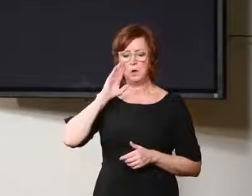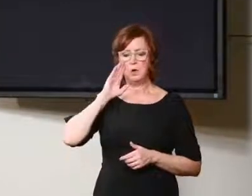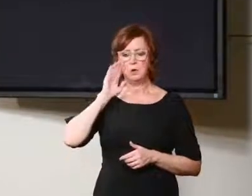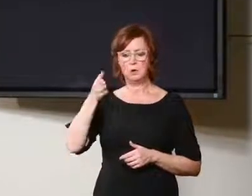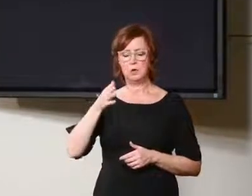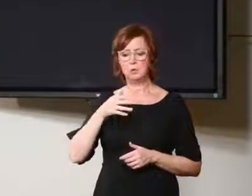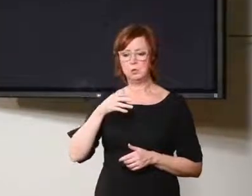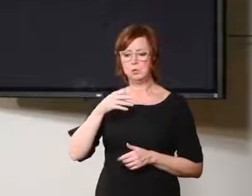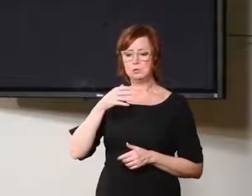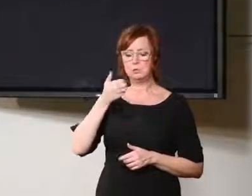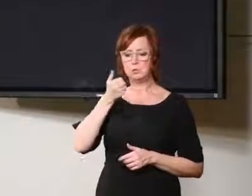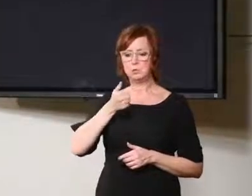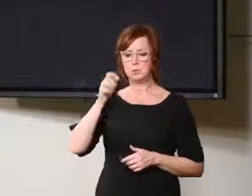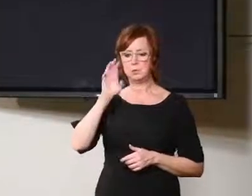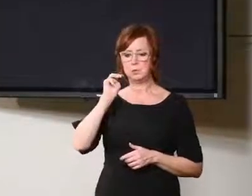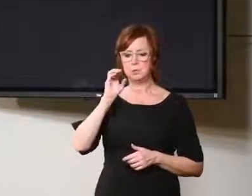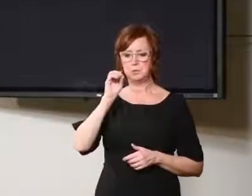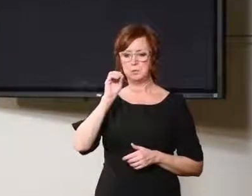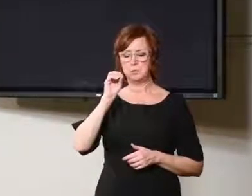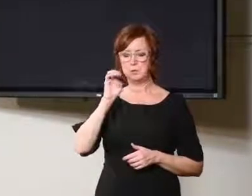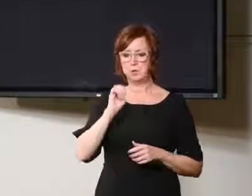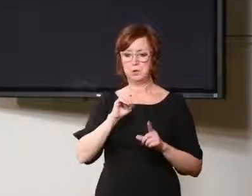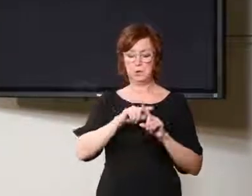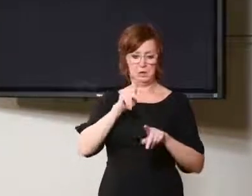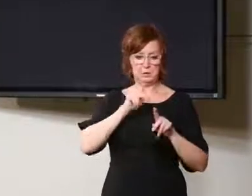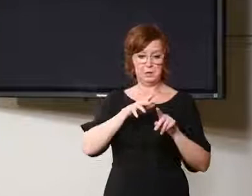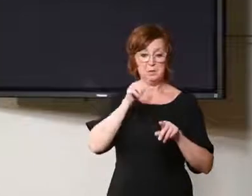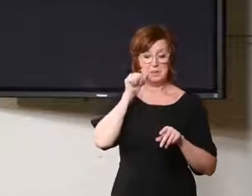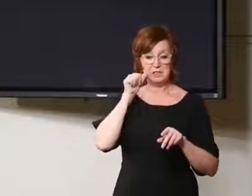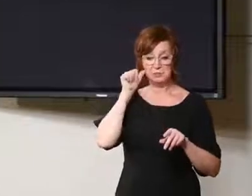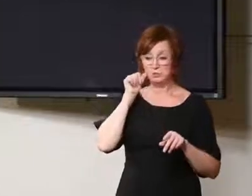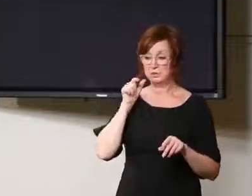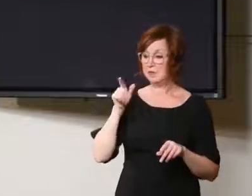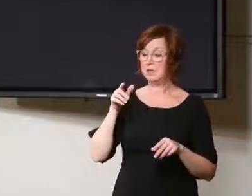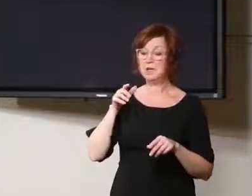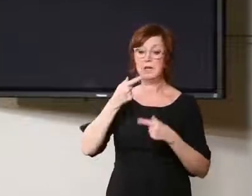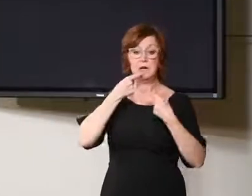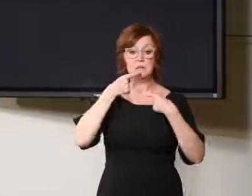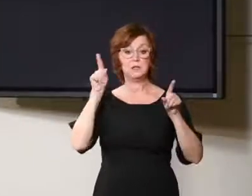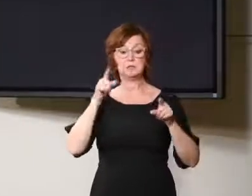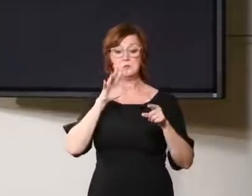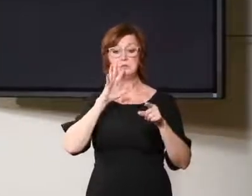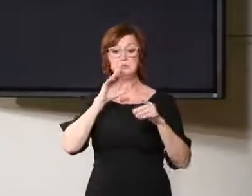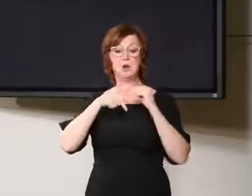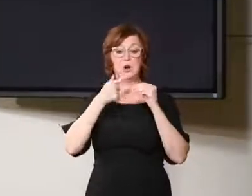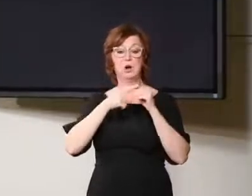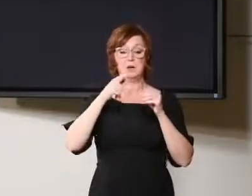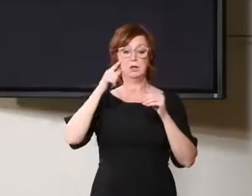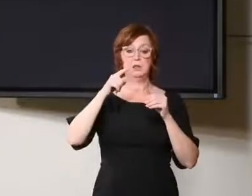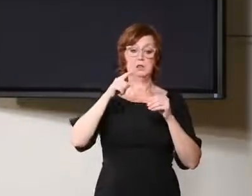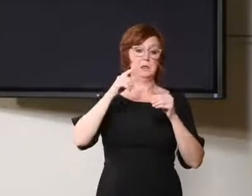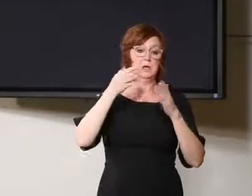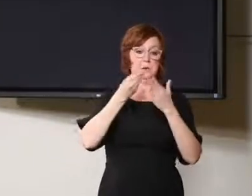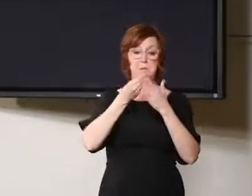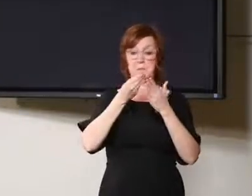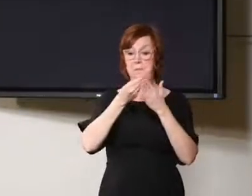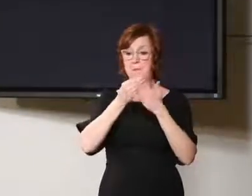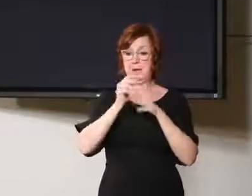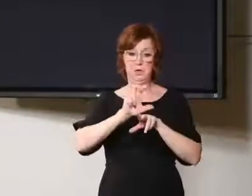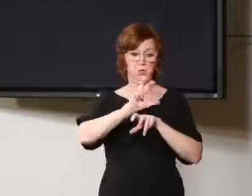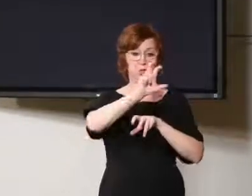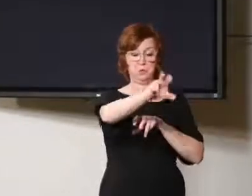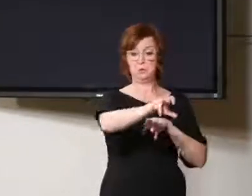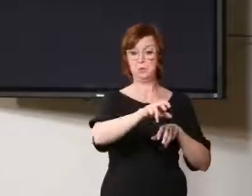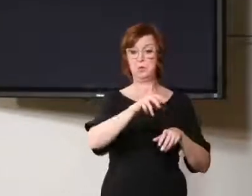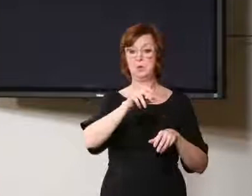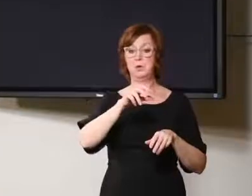shelters are feeling that the amount that was dedicated in the announcement yesterday is not nearly enough and spread too thin. They're still